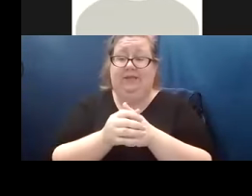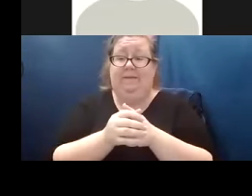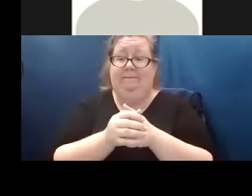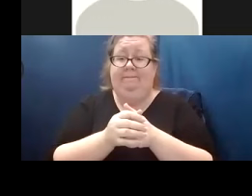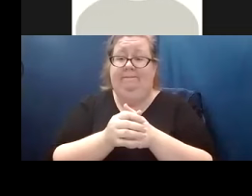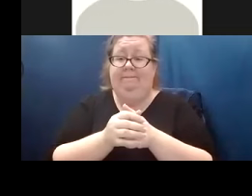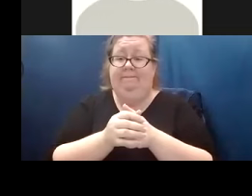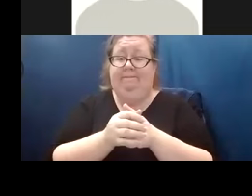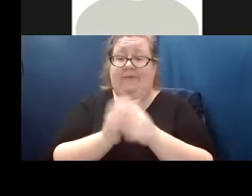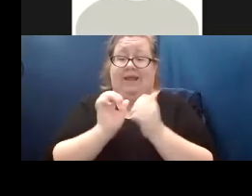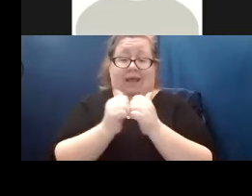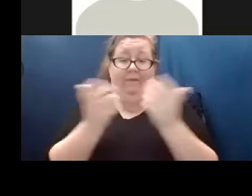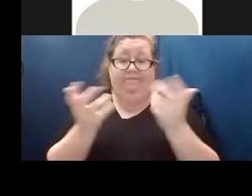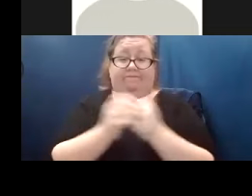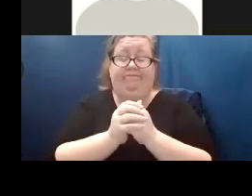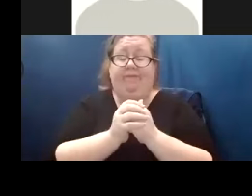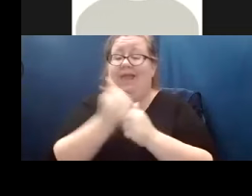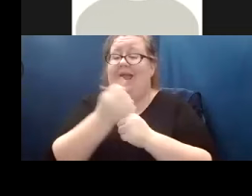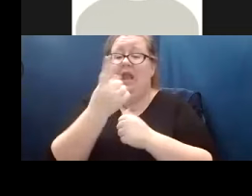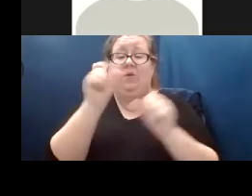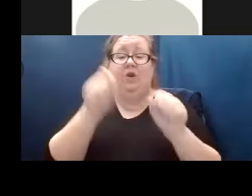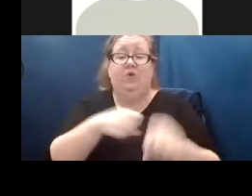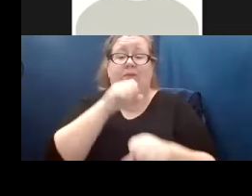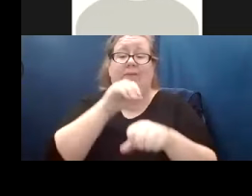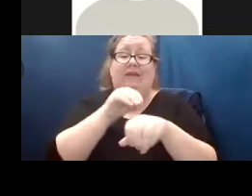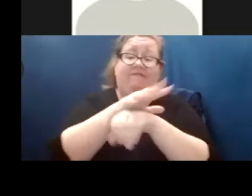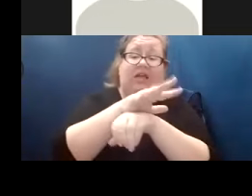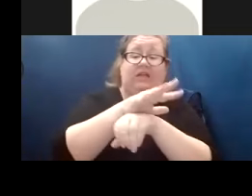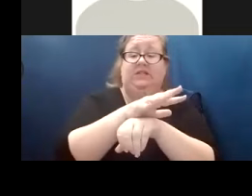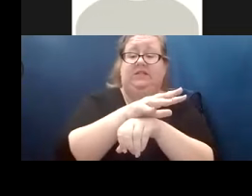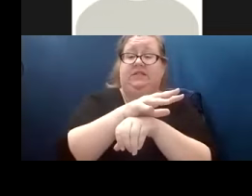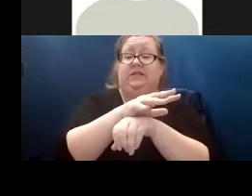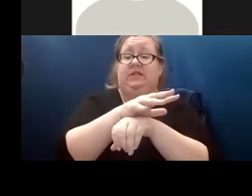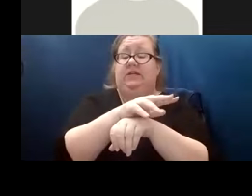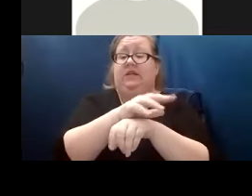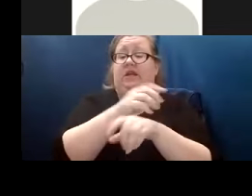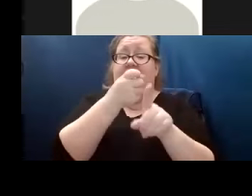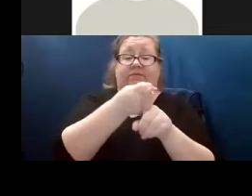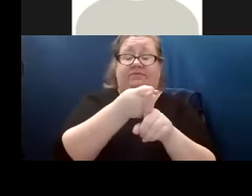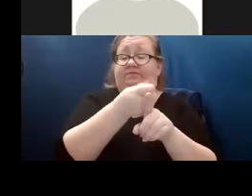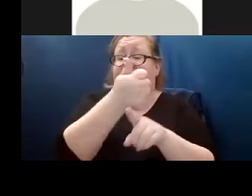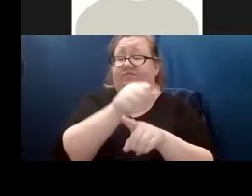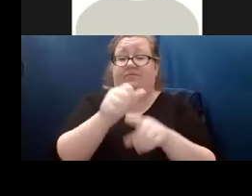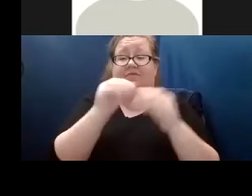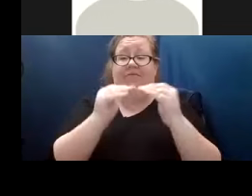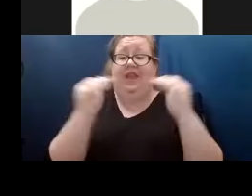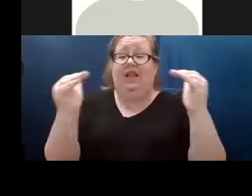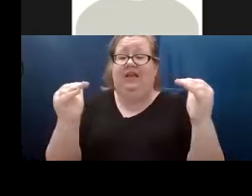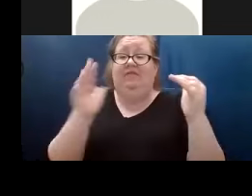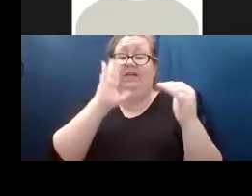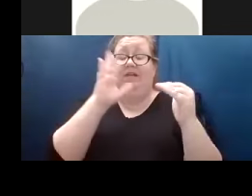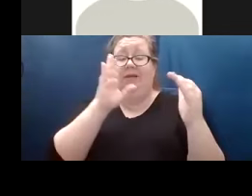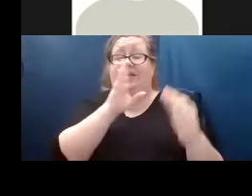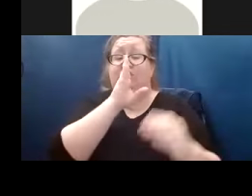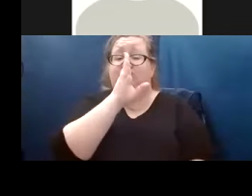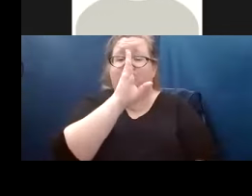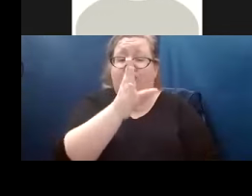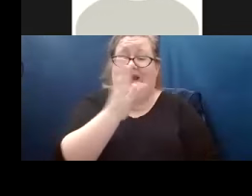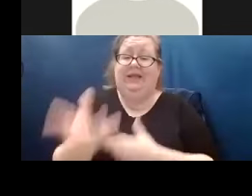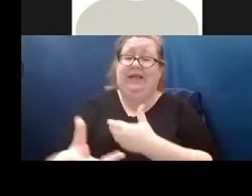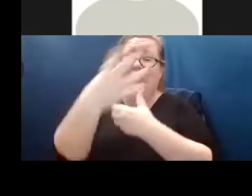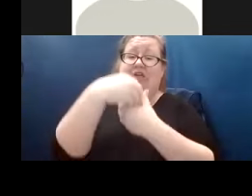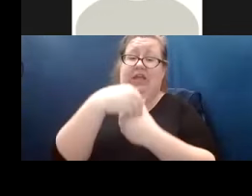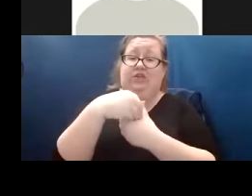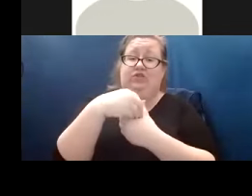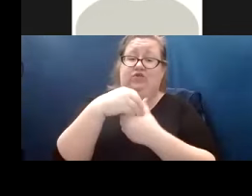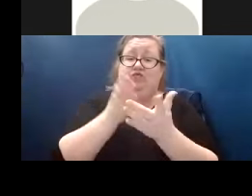is that anyone that could be affected at any level is being directly engaged through the